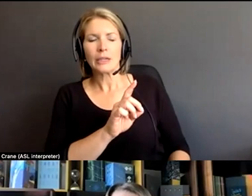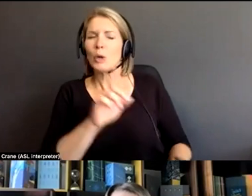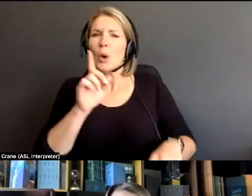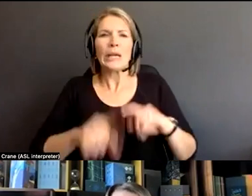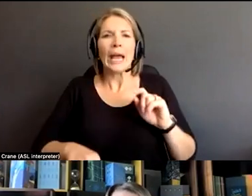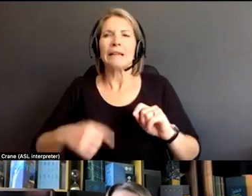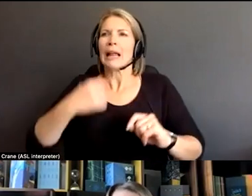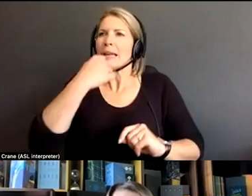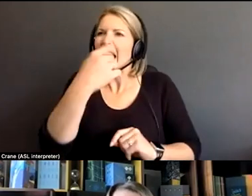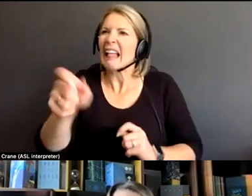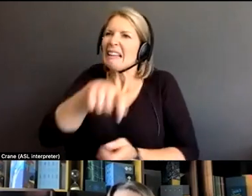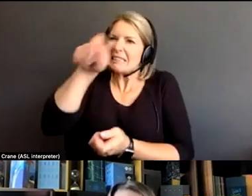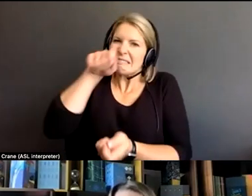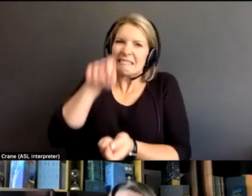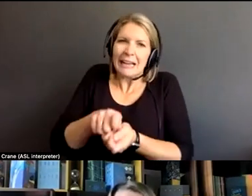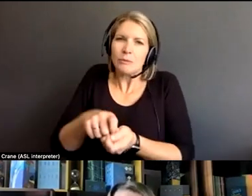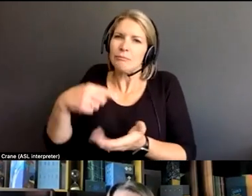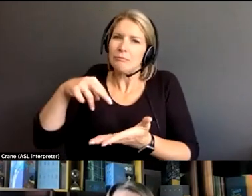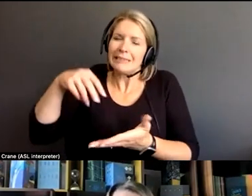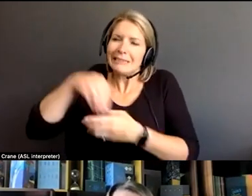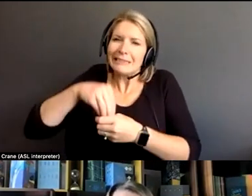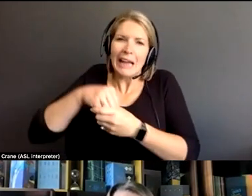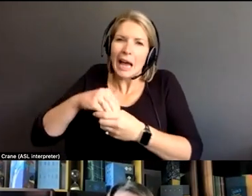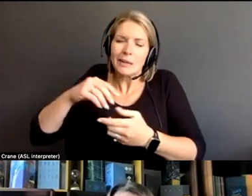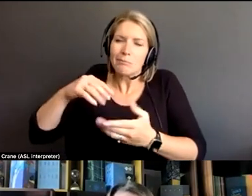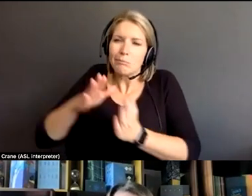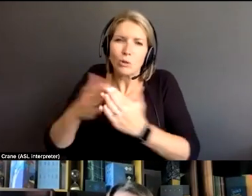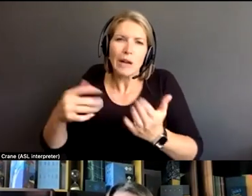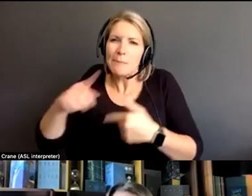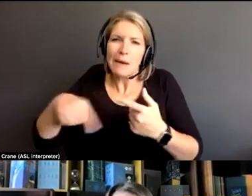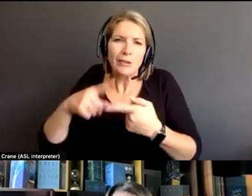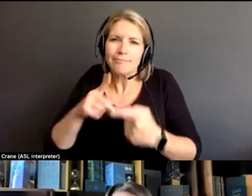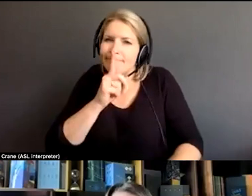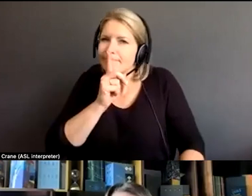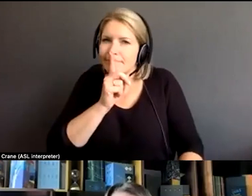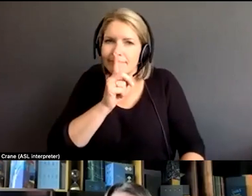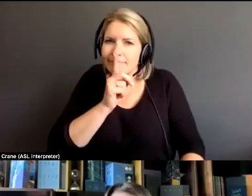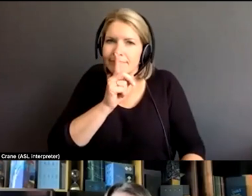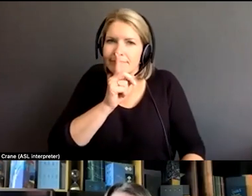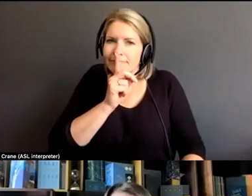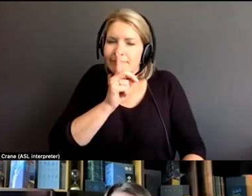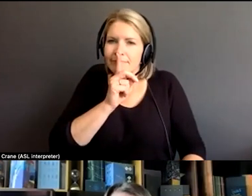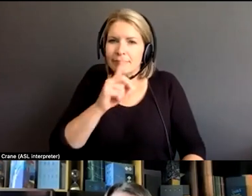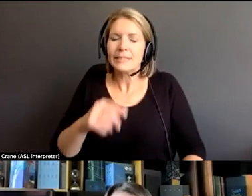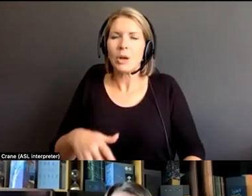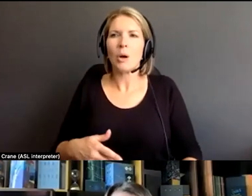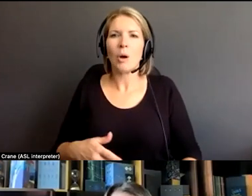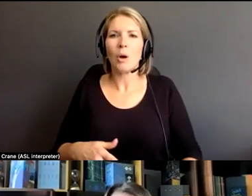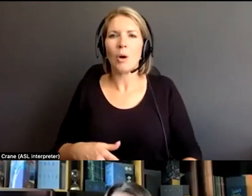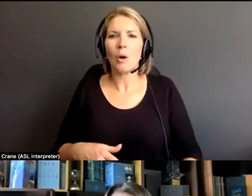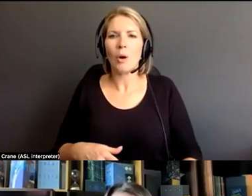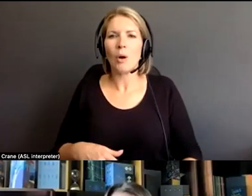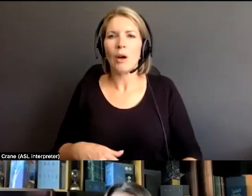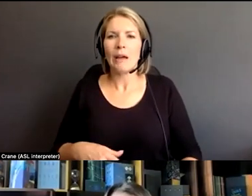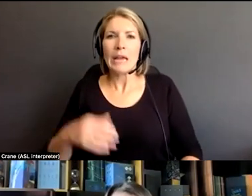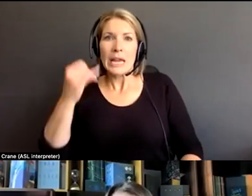or showing too much on a cover. It's just too much. Like, it's putting a lot of pressure